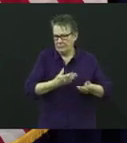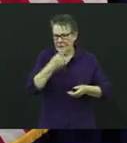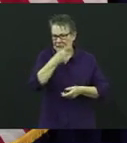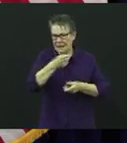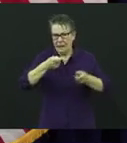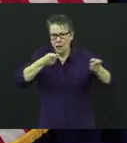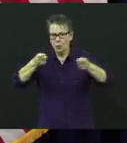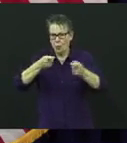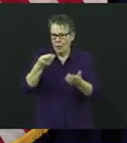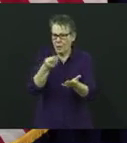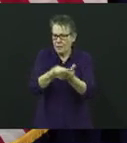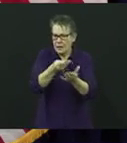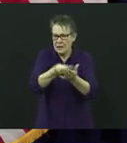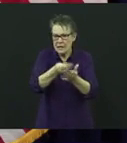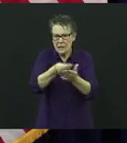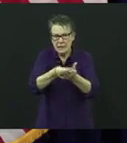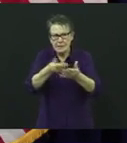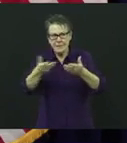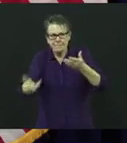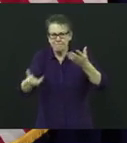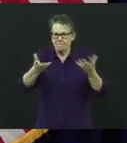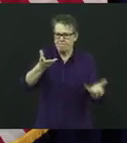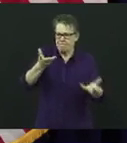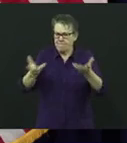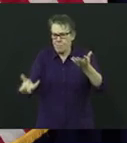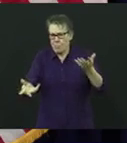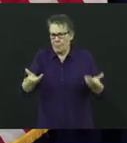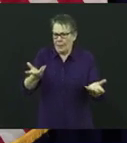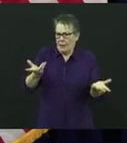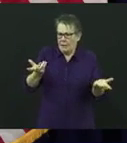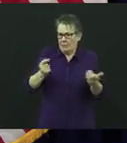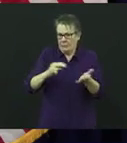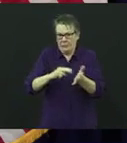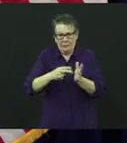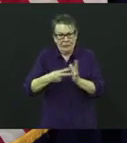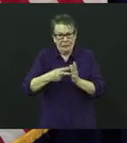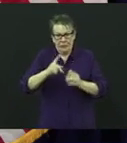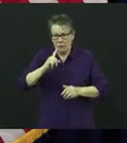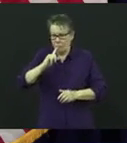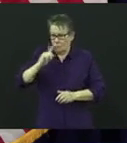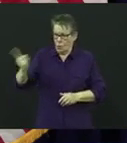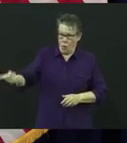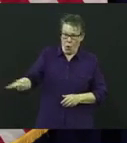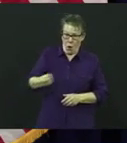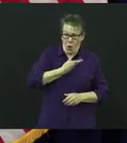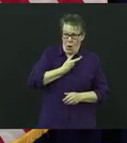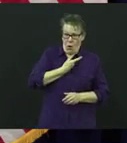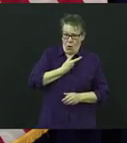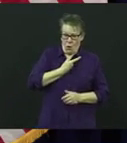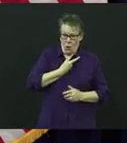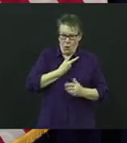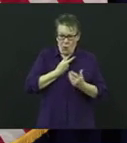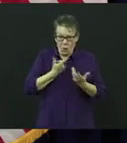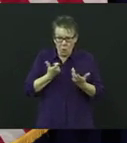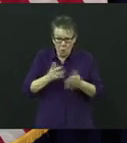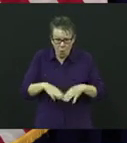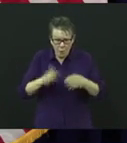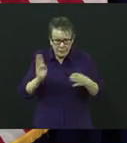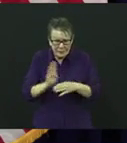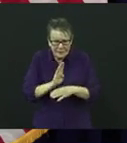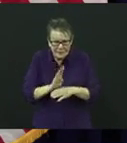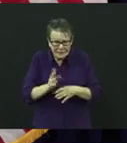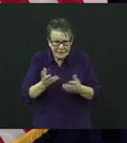is not necessarily translated into direct action, but there's a moral suasion associated with the presidency of the